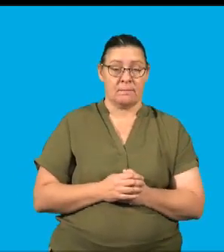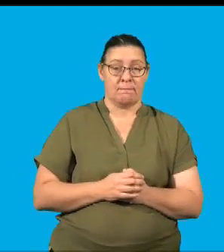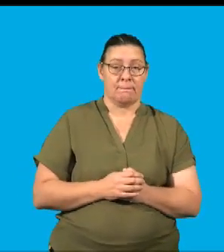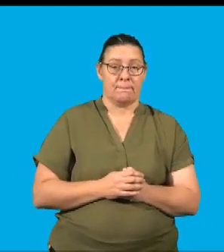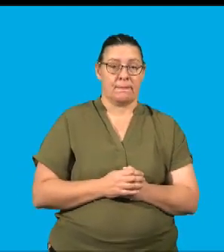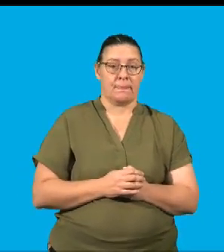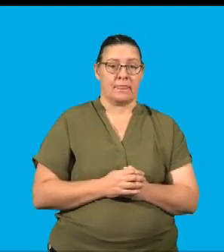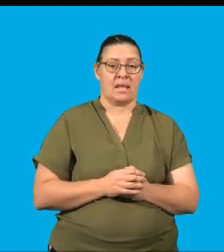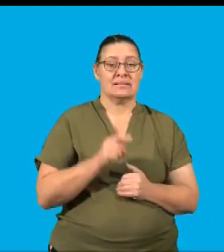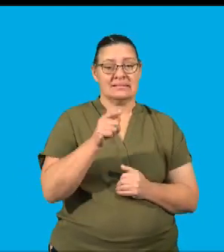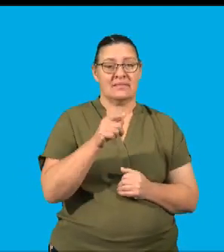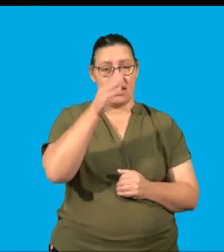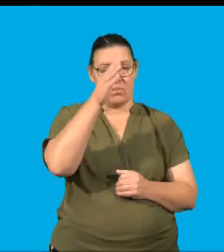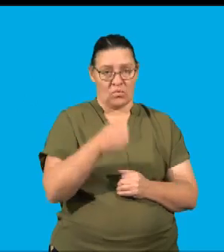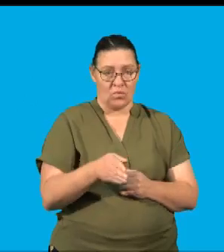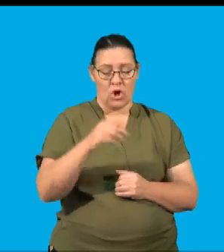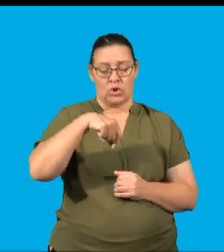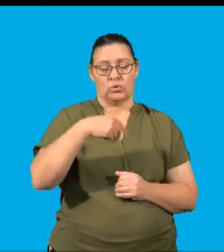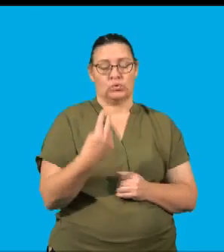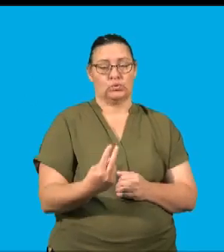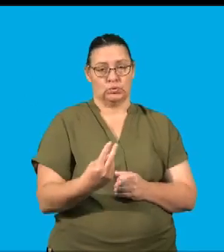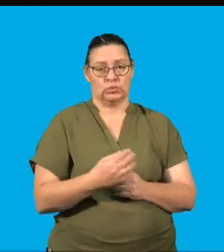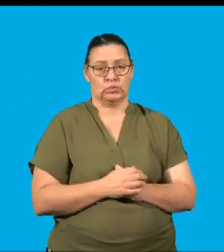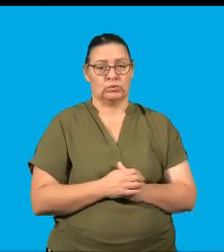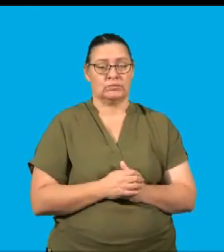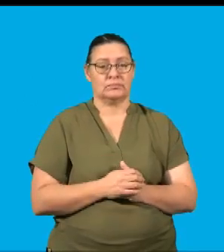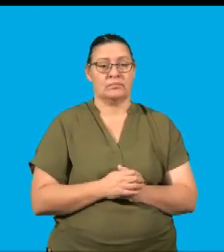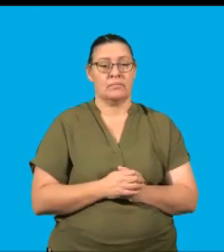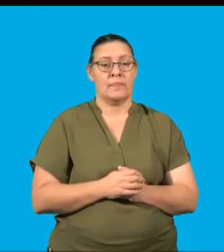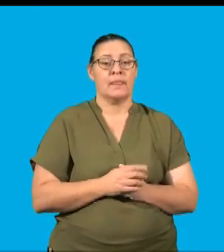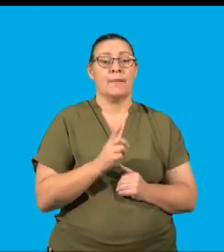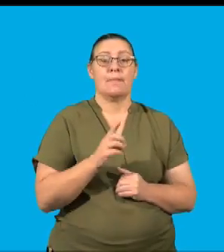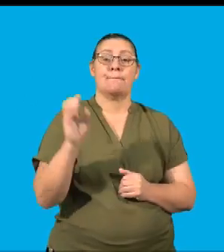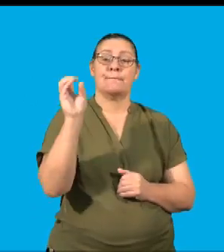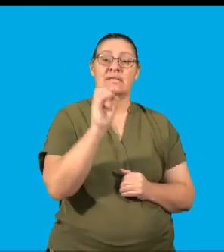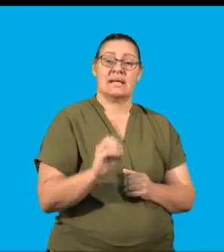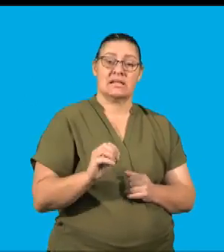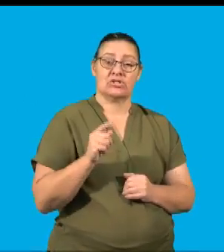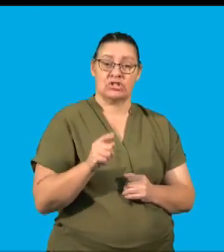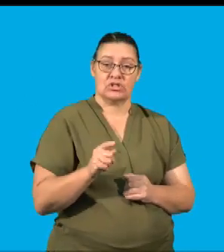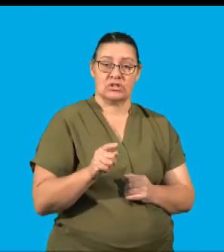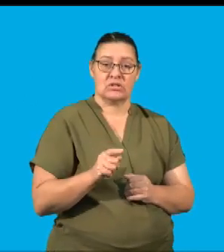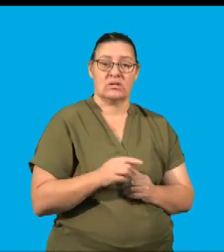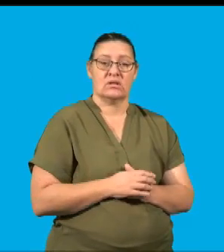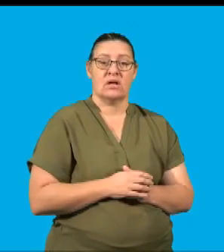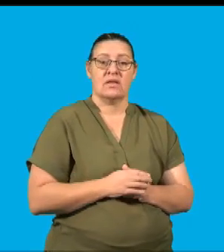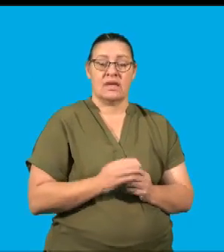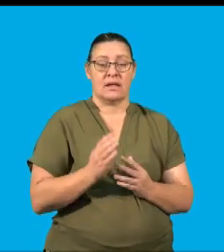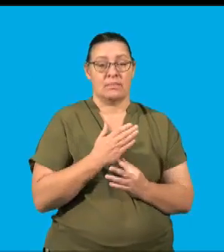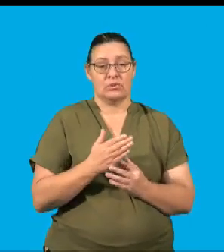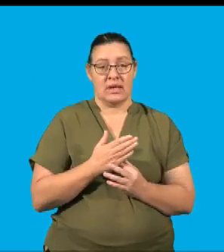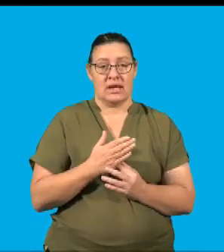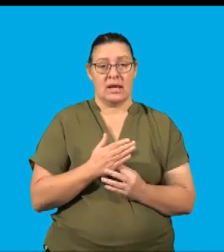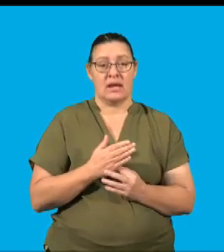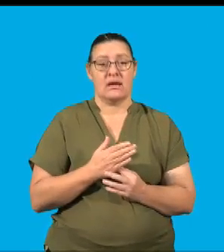and the lower quartile Q1. What is that value? That is Q2. So what is the percentage of the data values